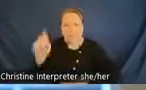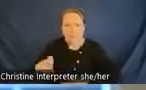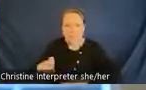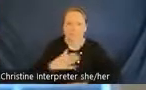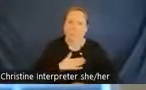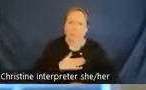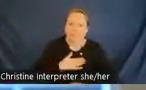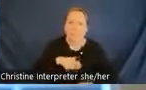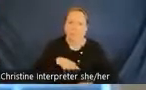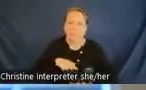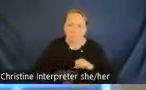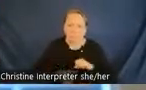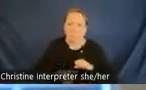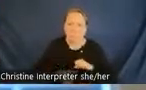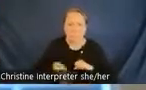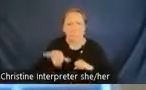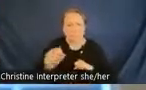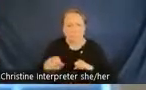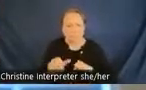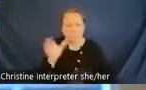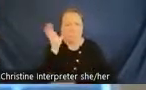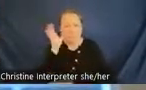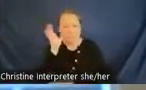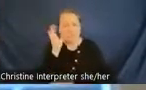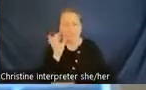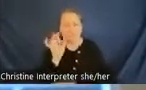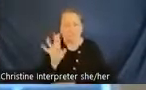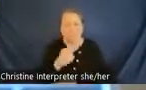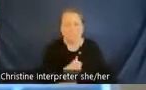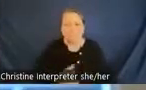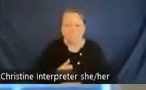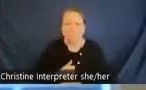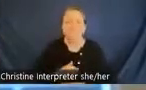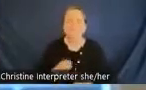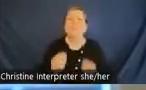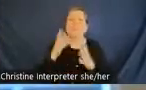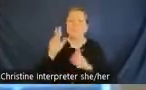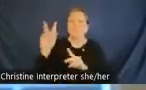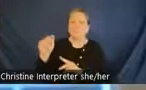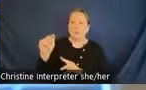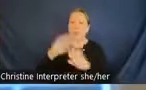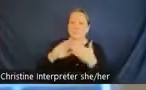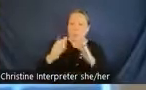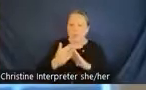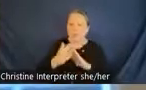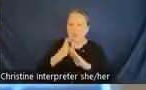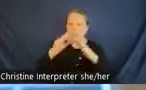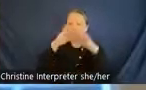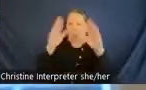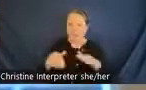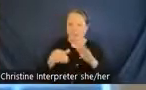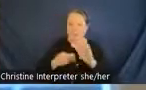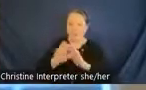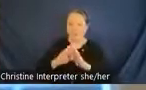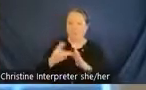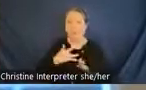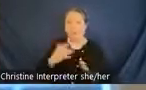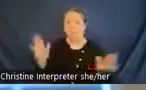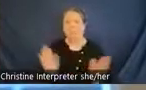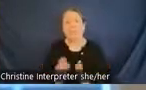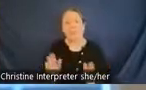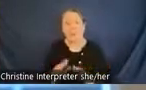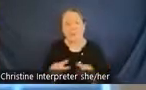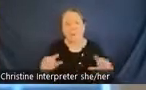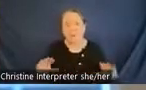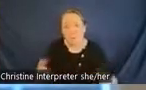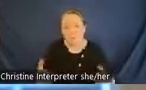heartbreaking. Many of Vermont's communities and housing developments tend to be small, and in many communities there are